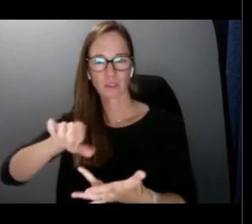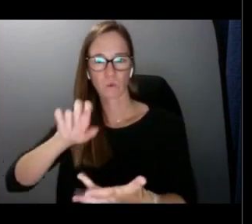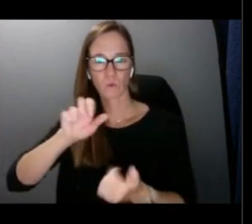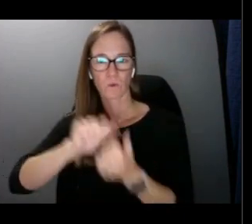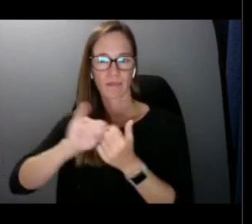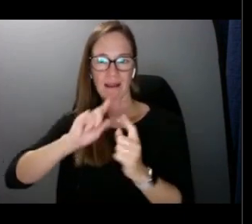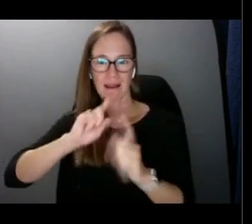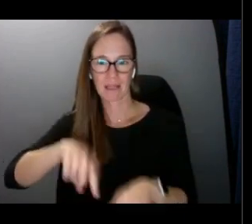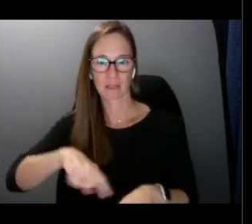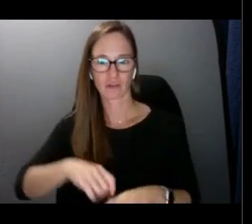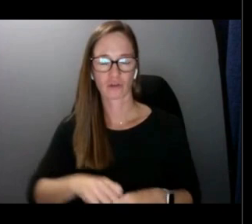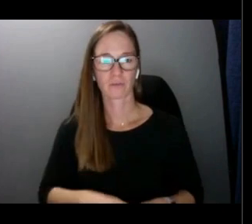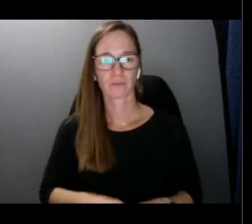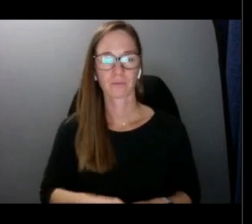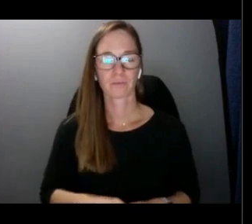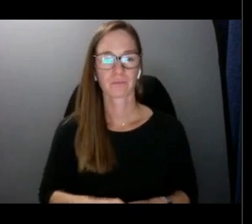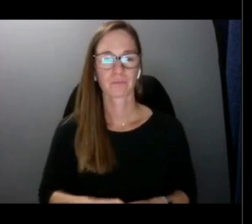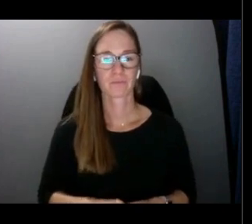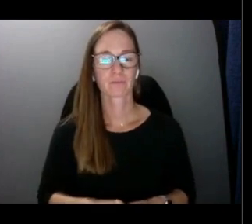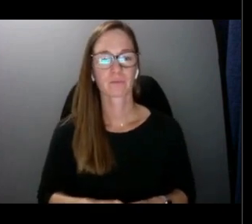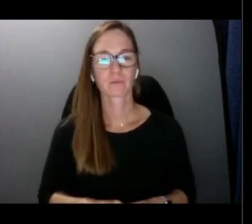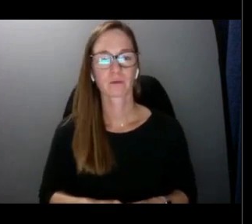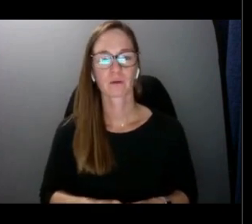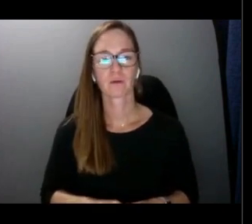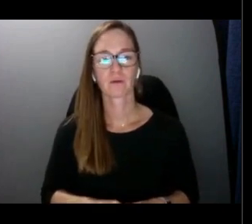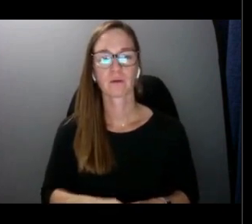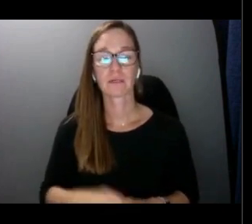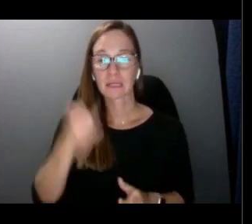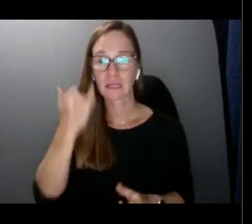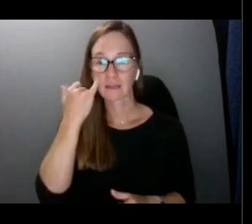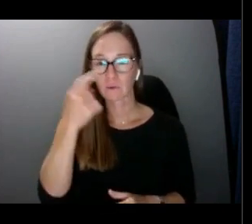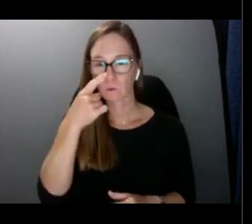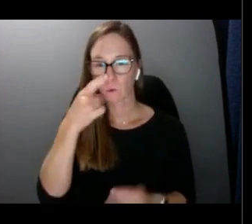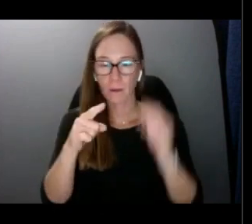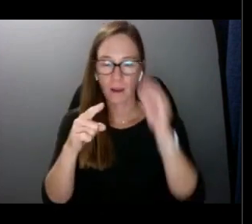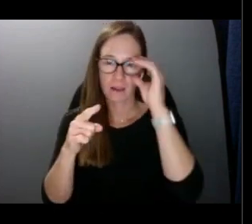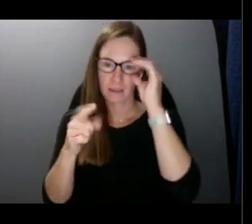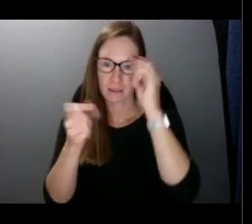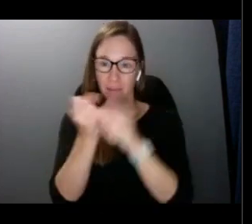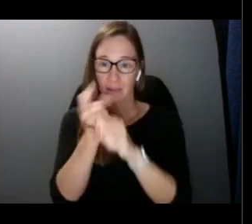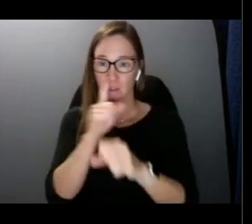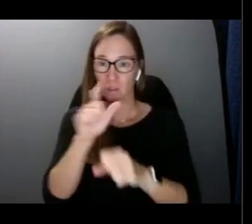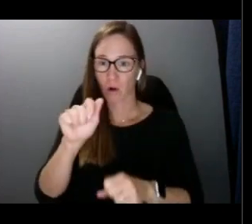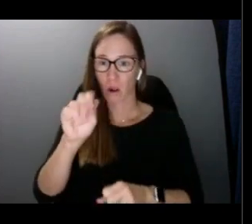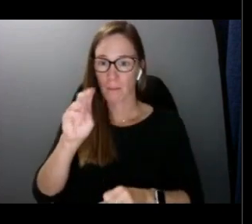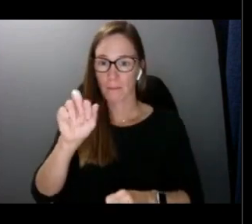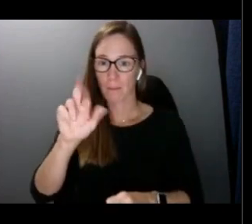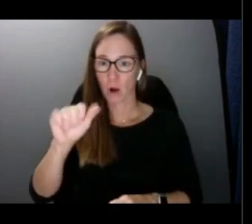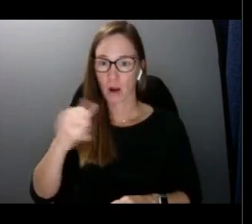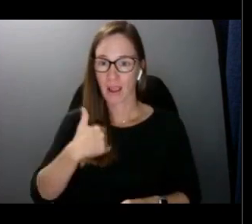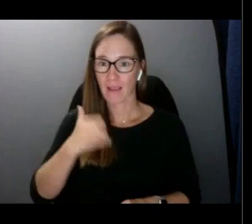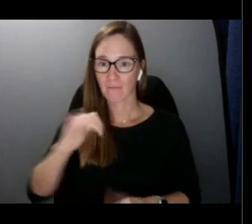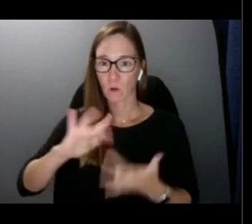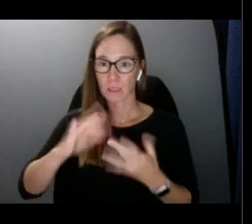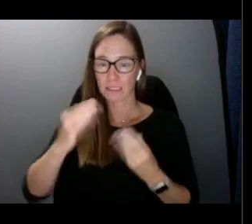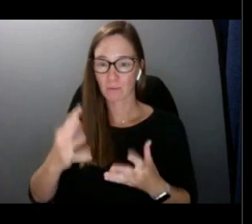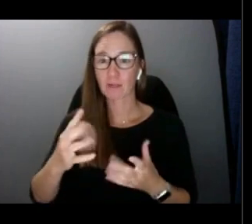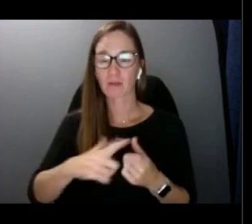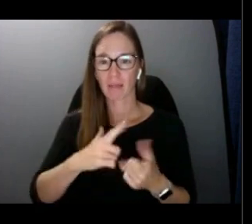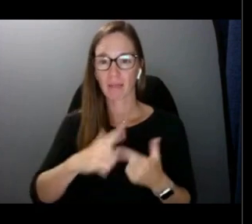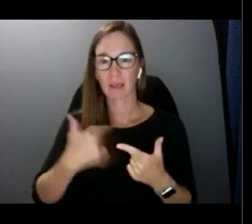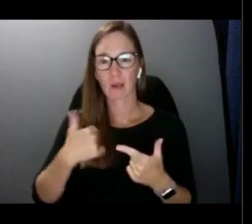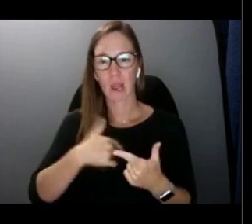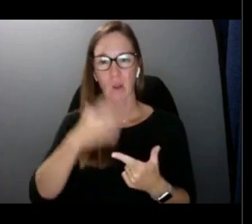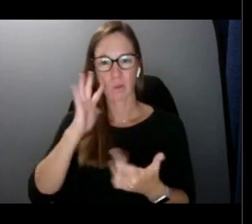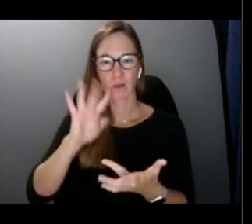that definitively. If you can make sure that Amara has your contact information, we'll